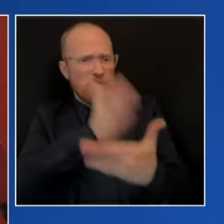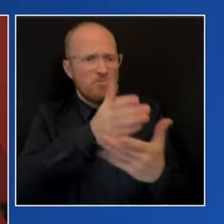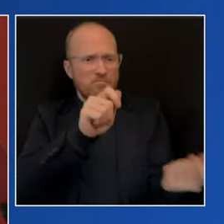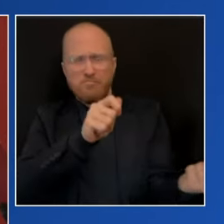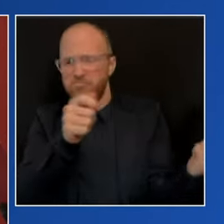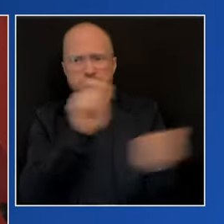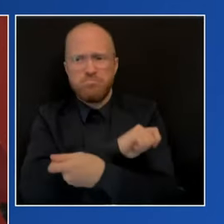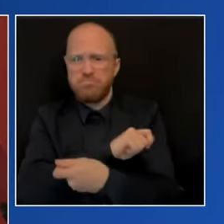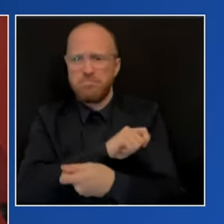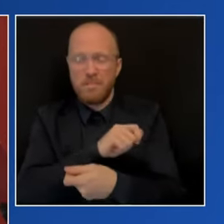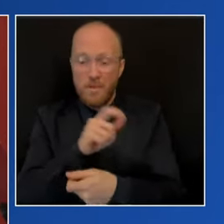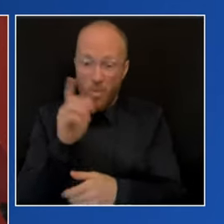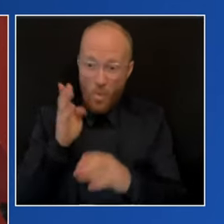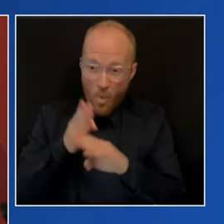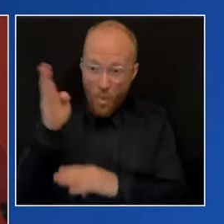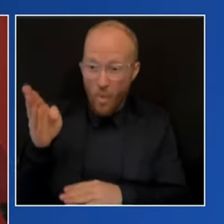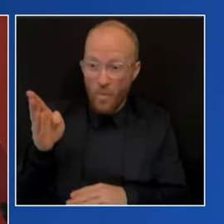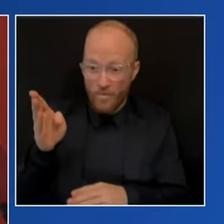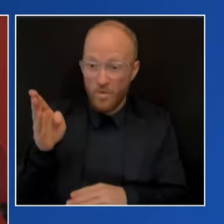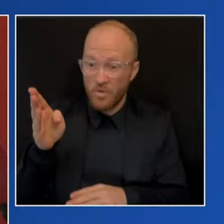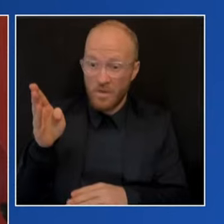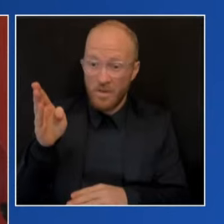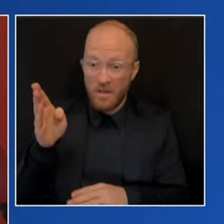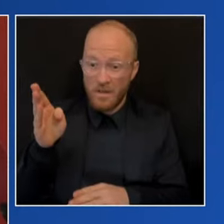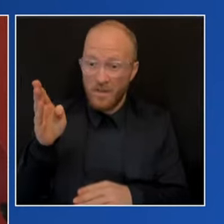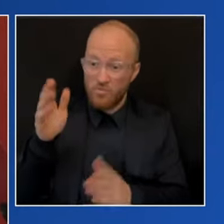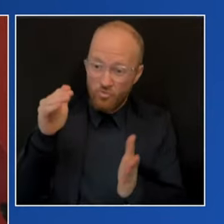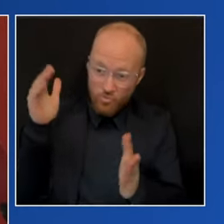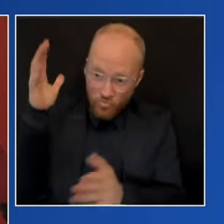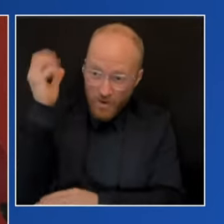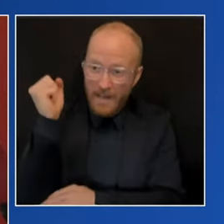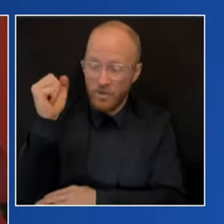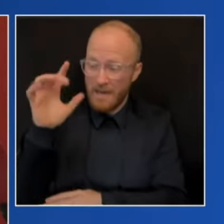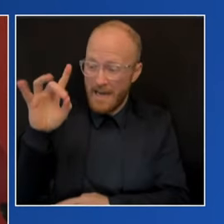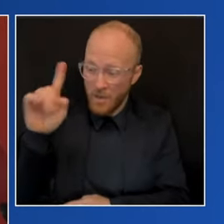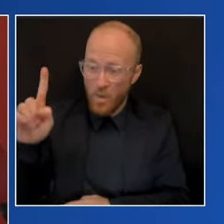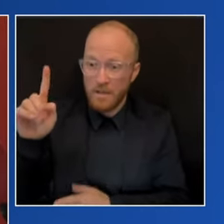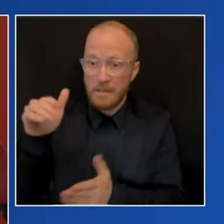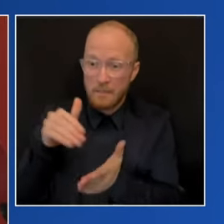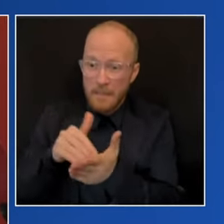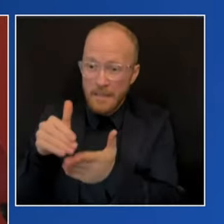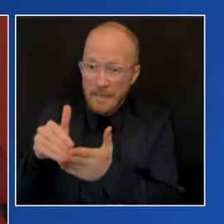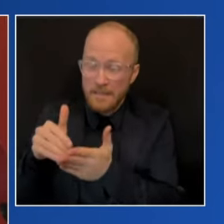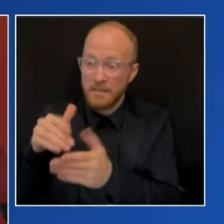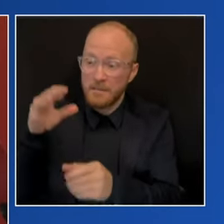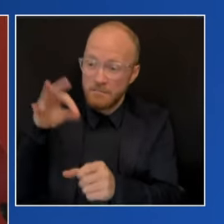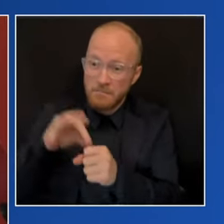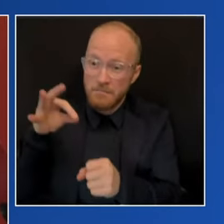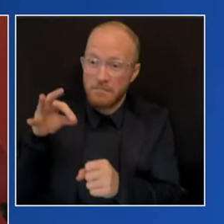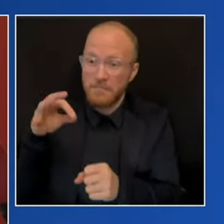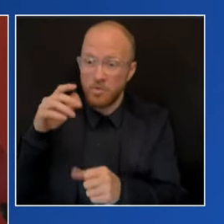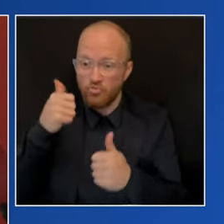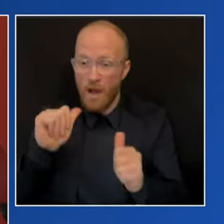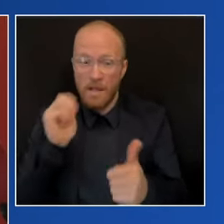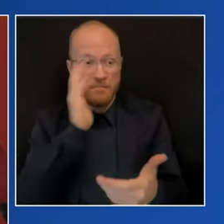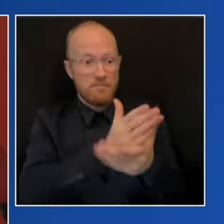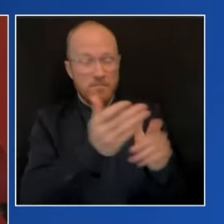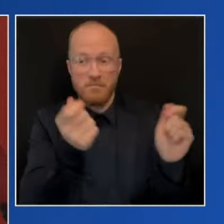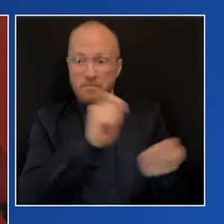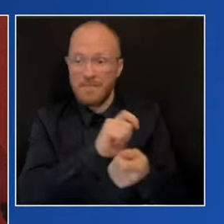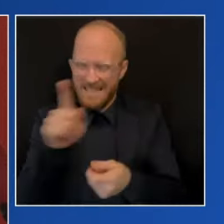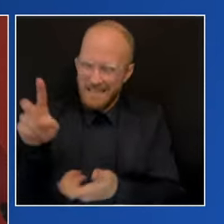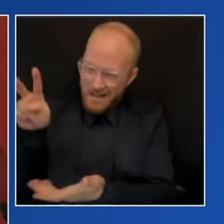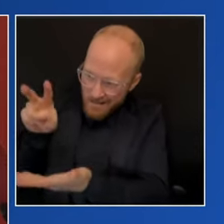voted for my candidacy and to end his presidency. Trump lost the popular vote by 7